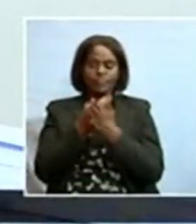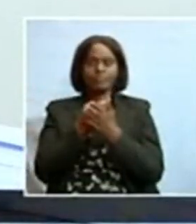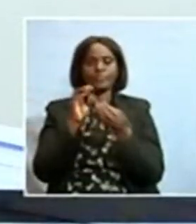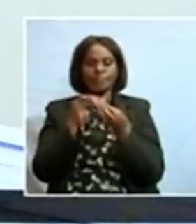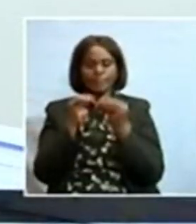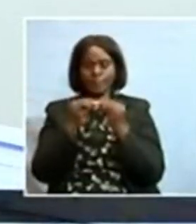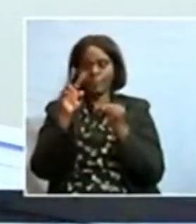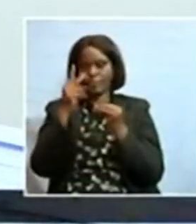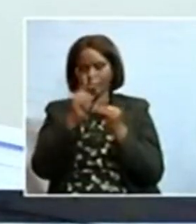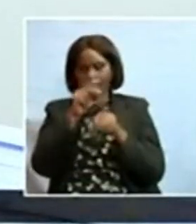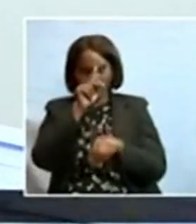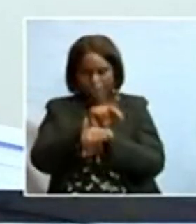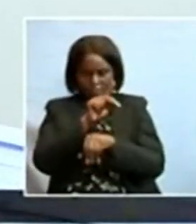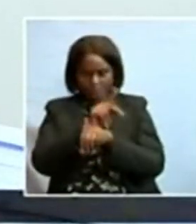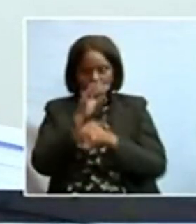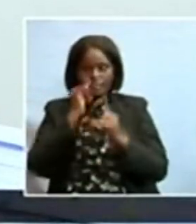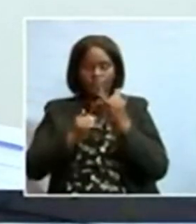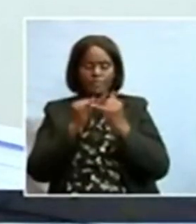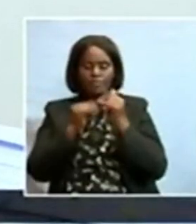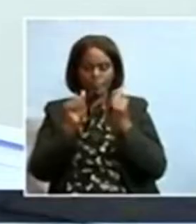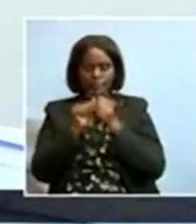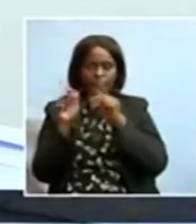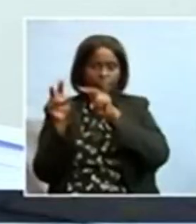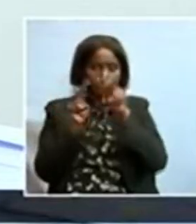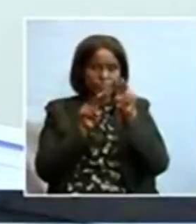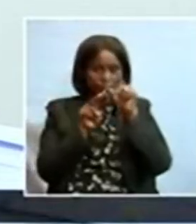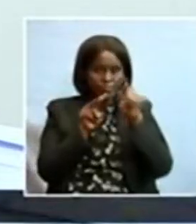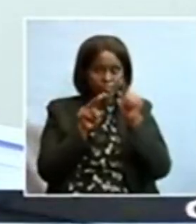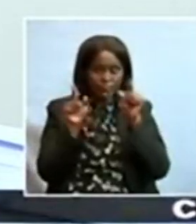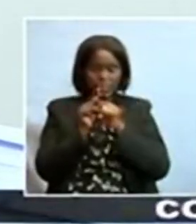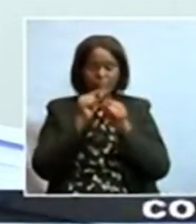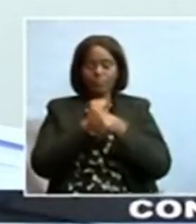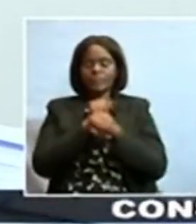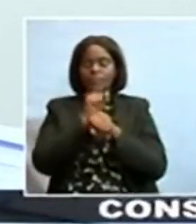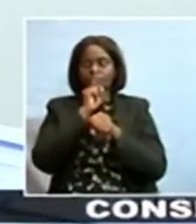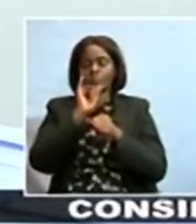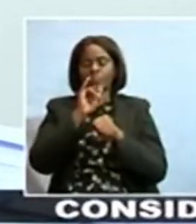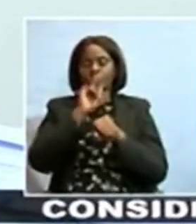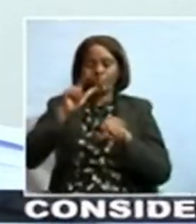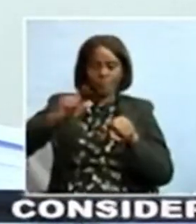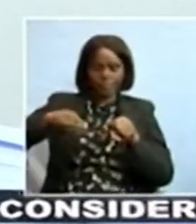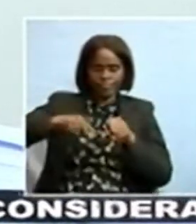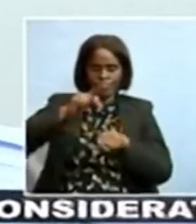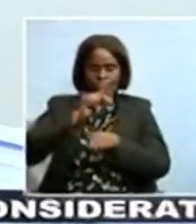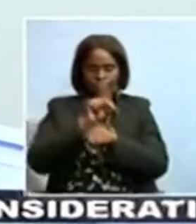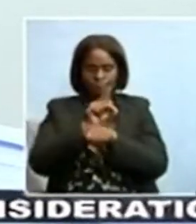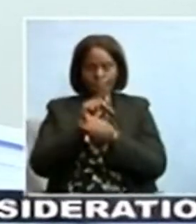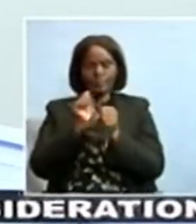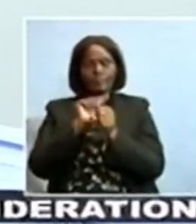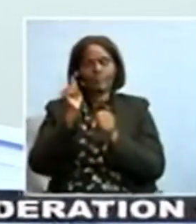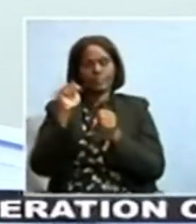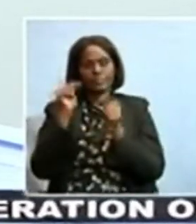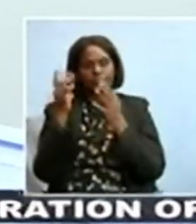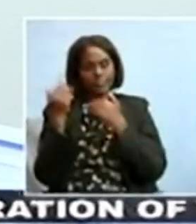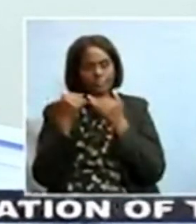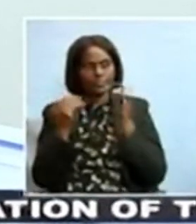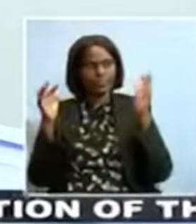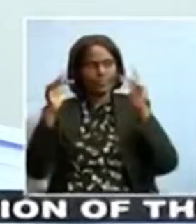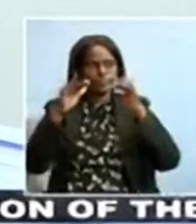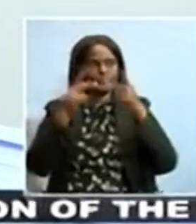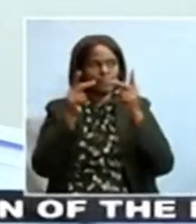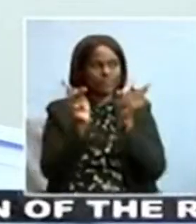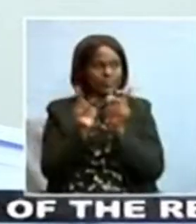Number 2, project completion and oversight. Ensure that delayed projects such as the ablution block and conference facility